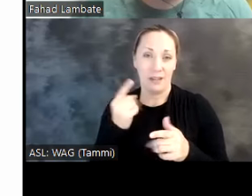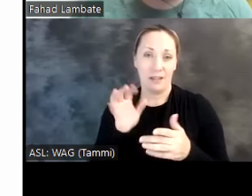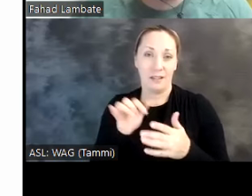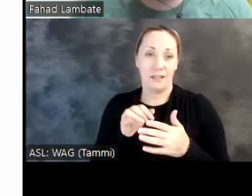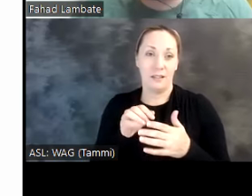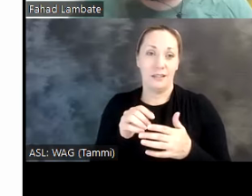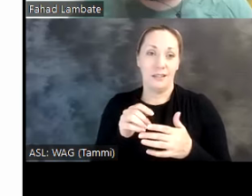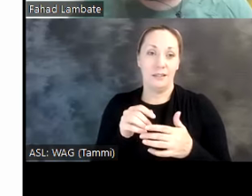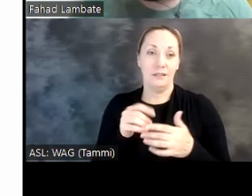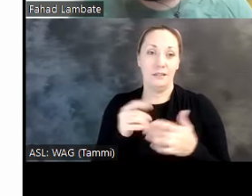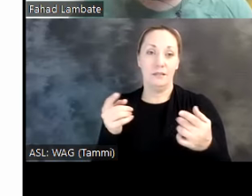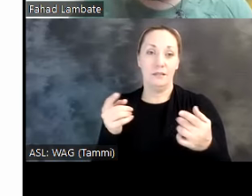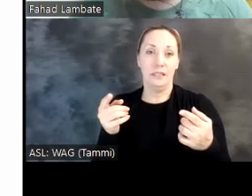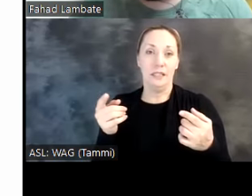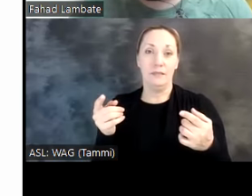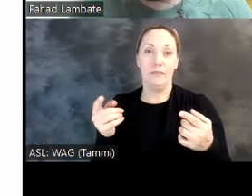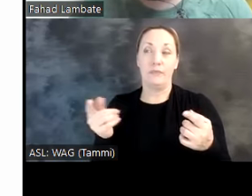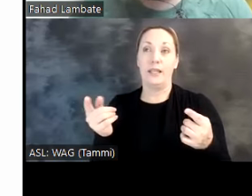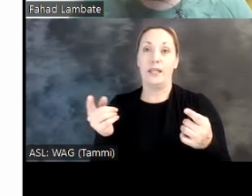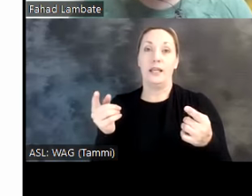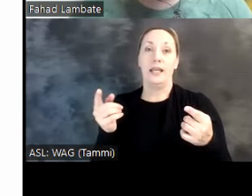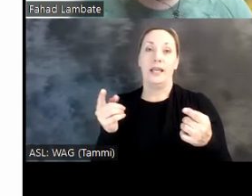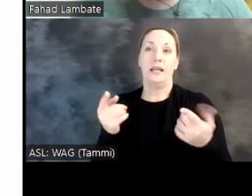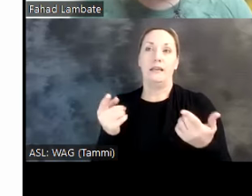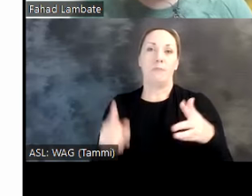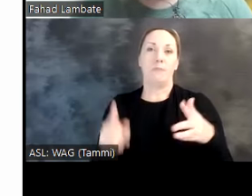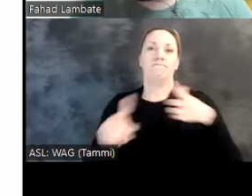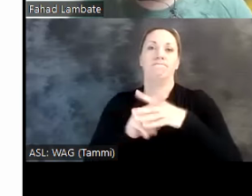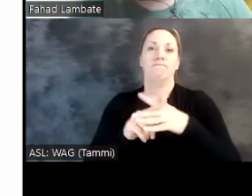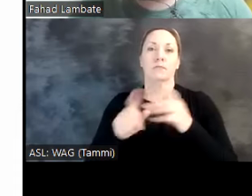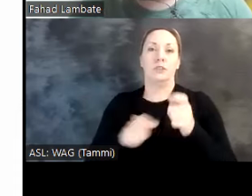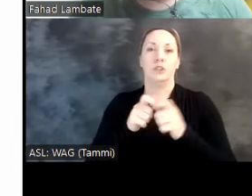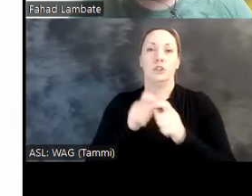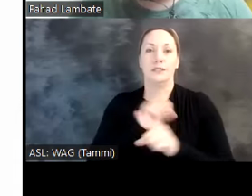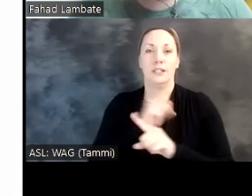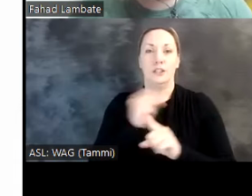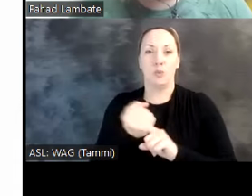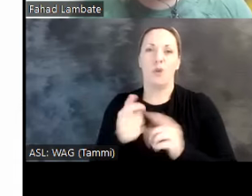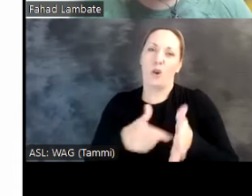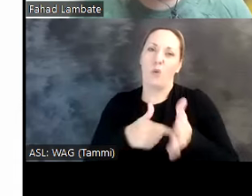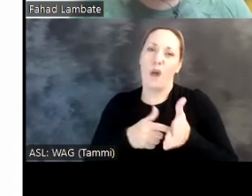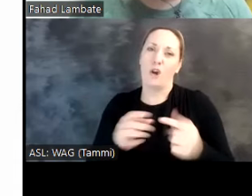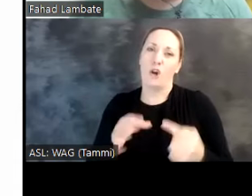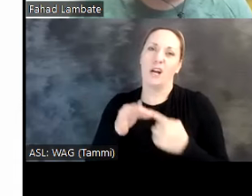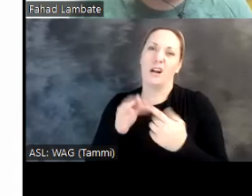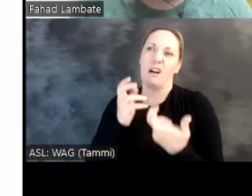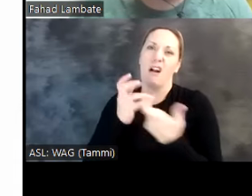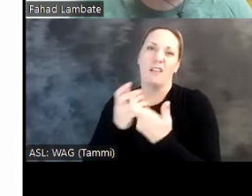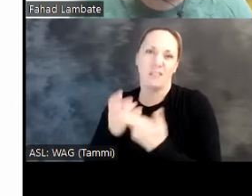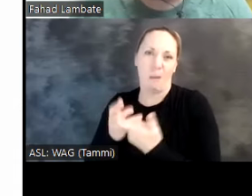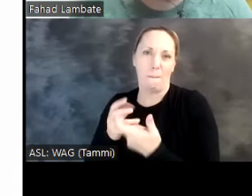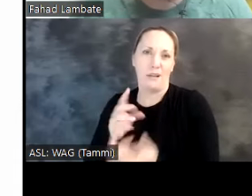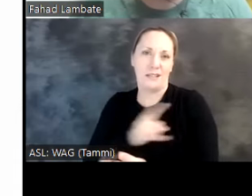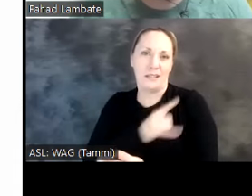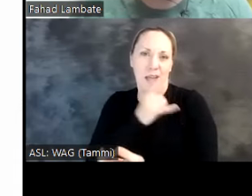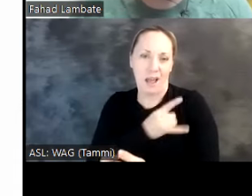it comes in certain scenarios wherein you will require custom styling over the default focus